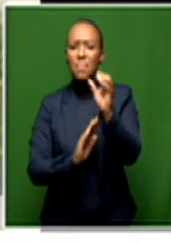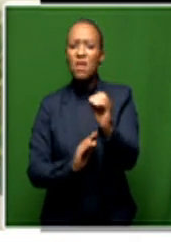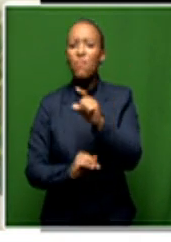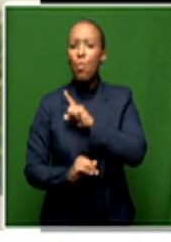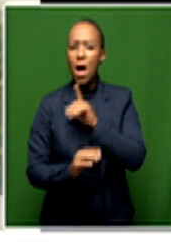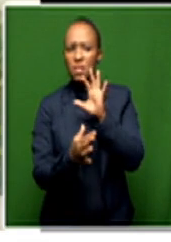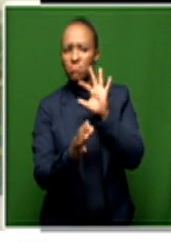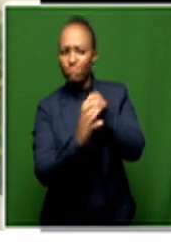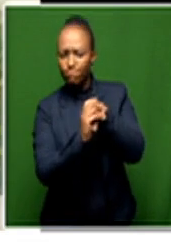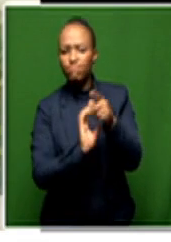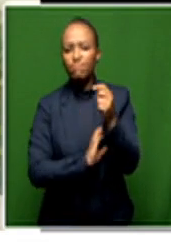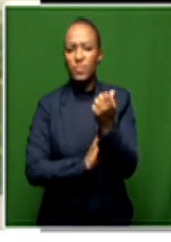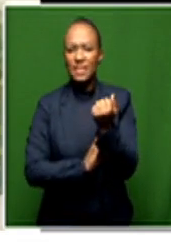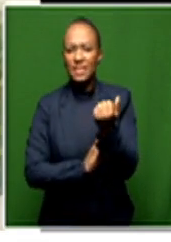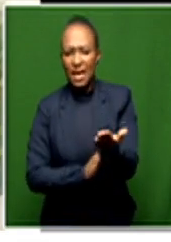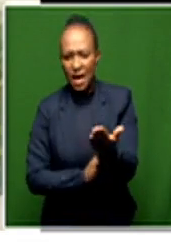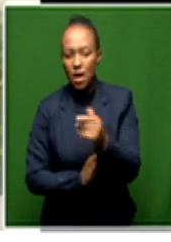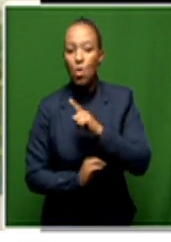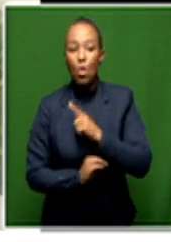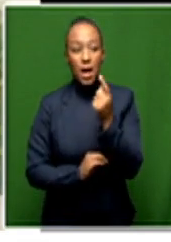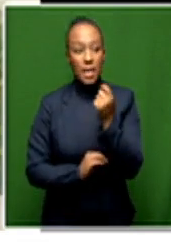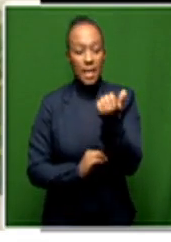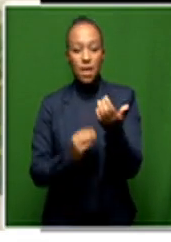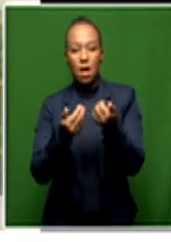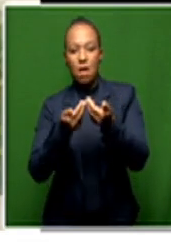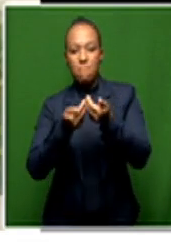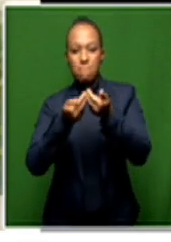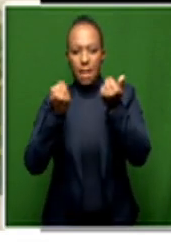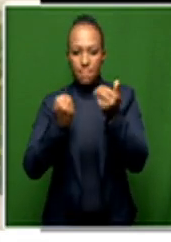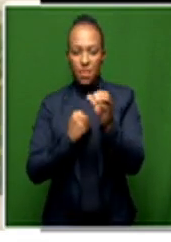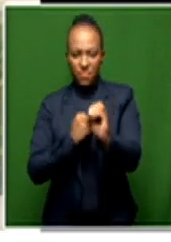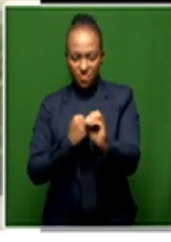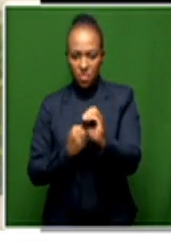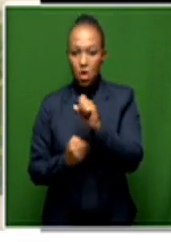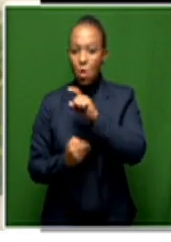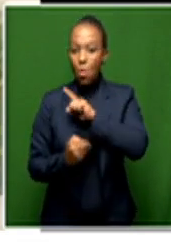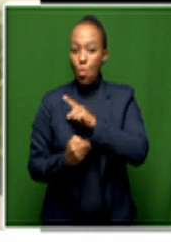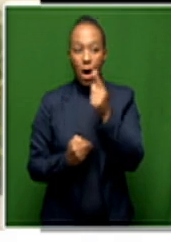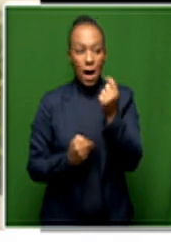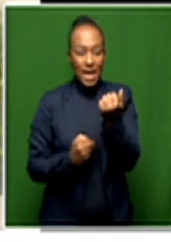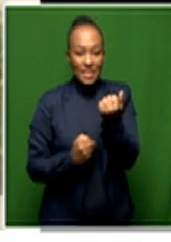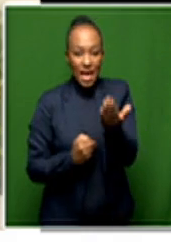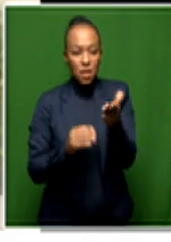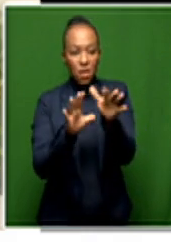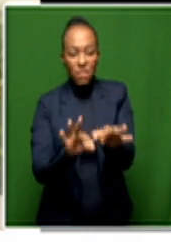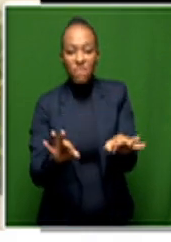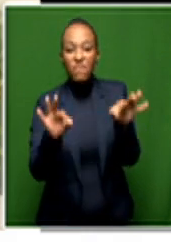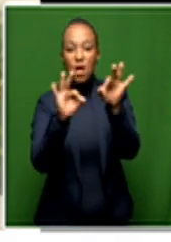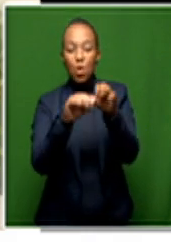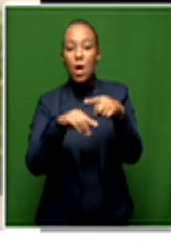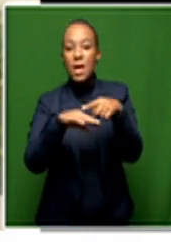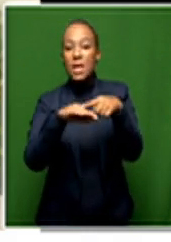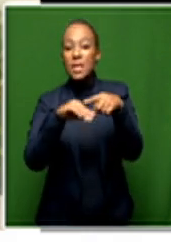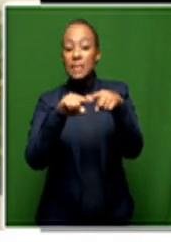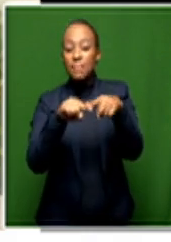and there's been tender splitting as well, wherein tenders will be valued below the